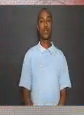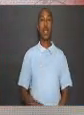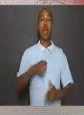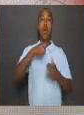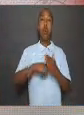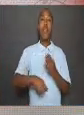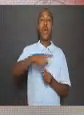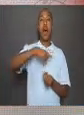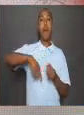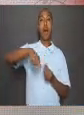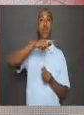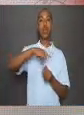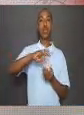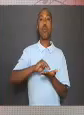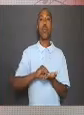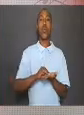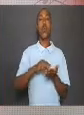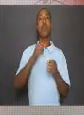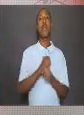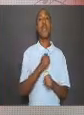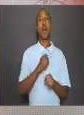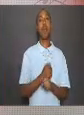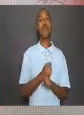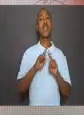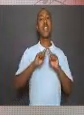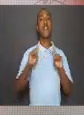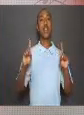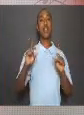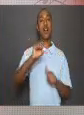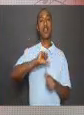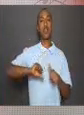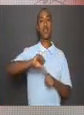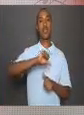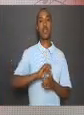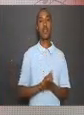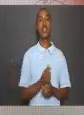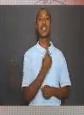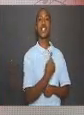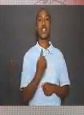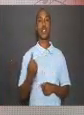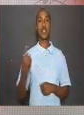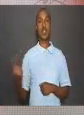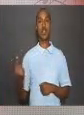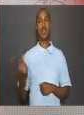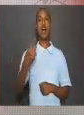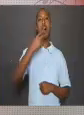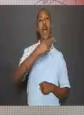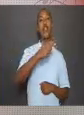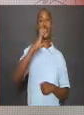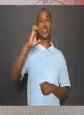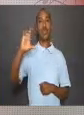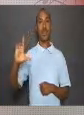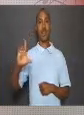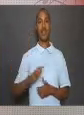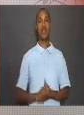What about molecules that are made up of different atoms, such as hydrogen